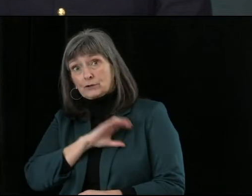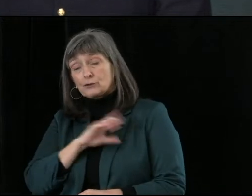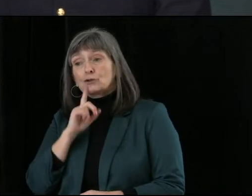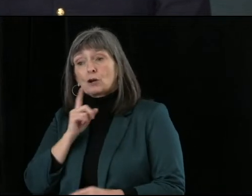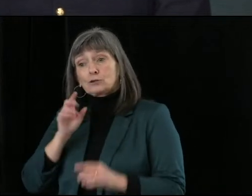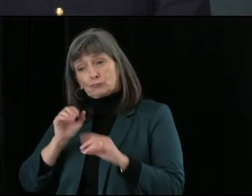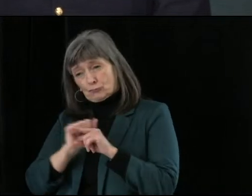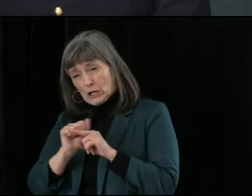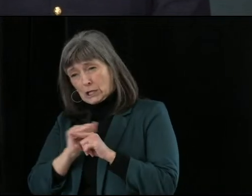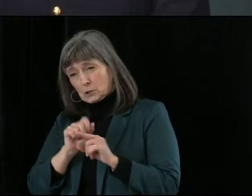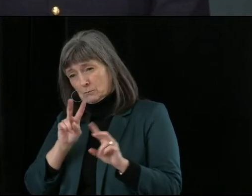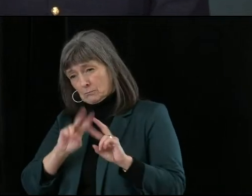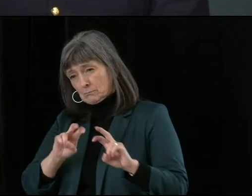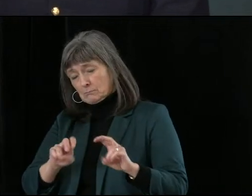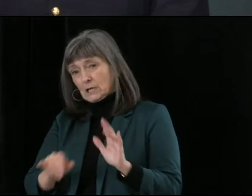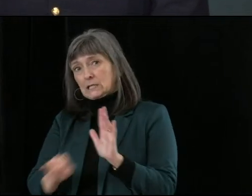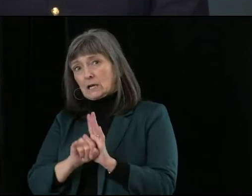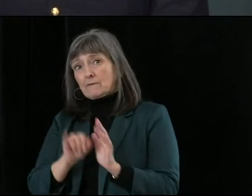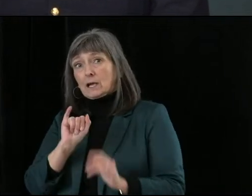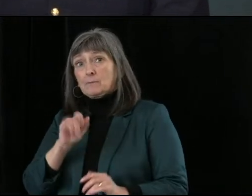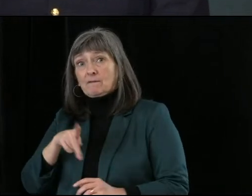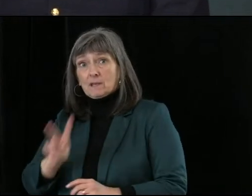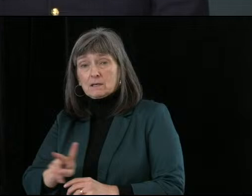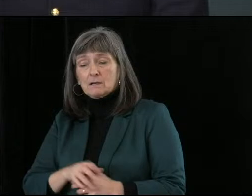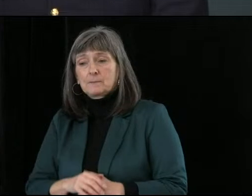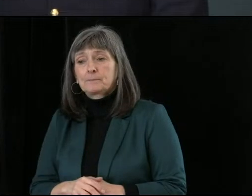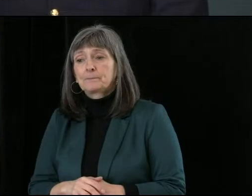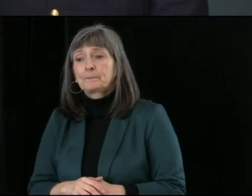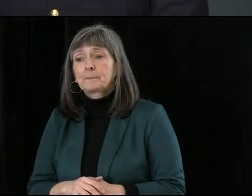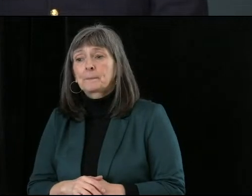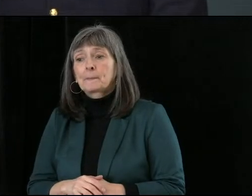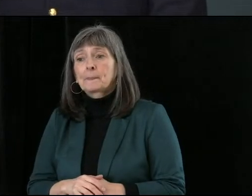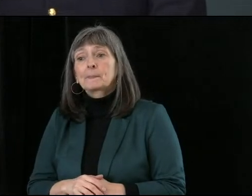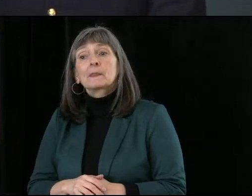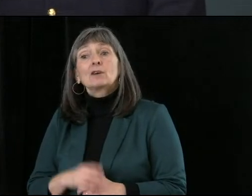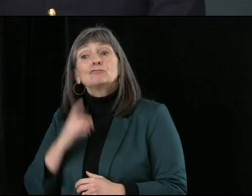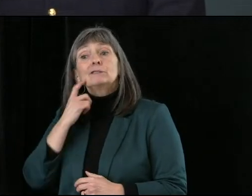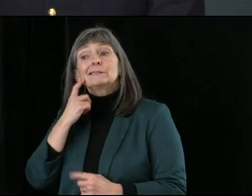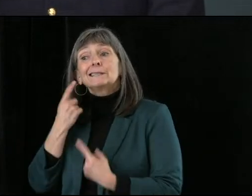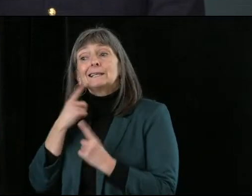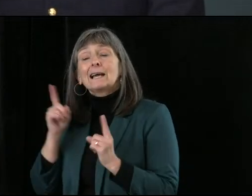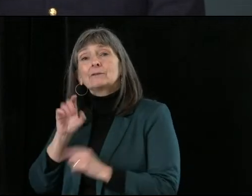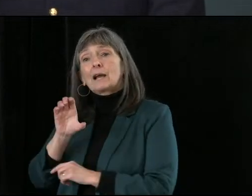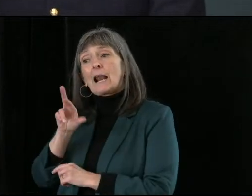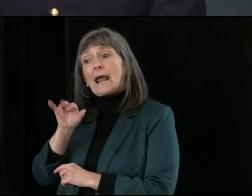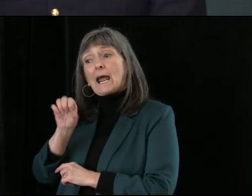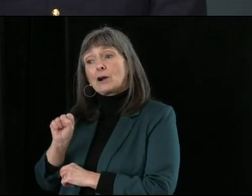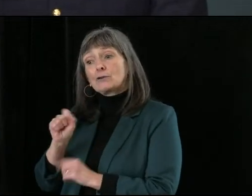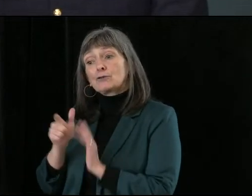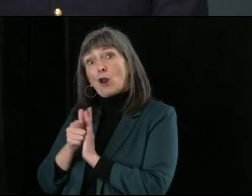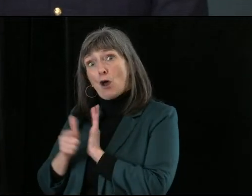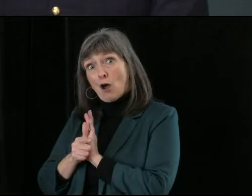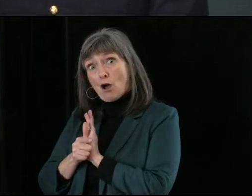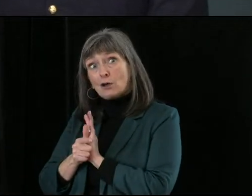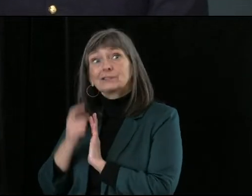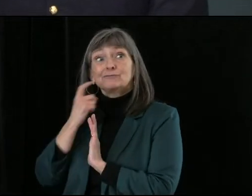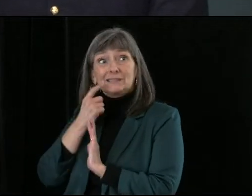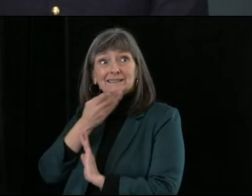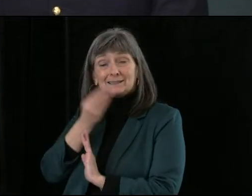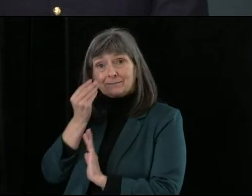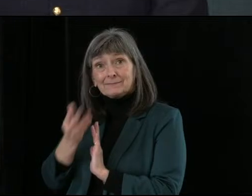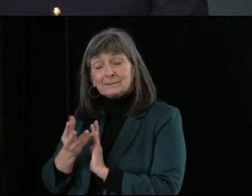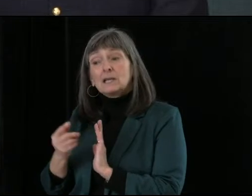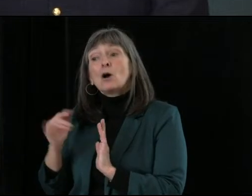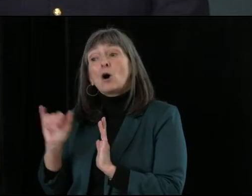and identify intimate partner violence. The recently announced Clare's Law, as mentioned by Mrs. Hibbs,